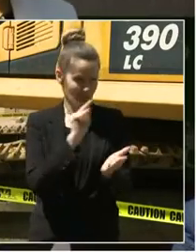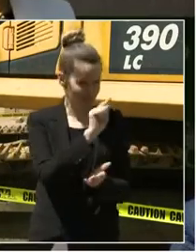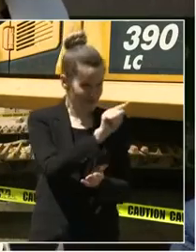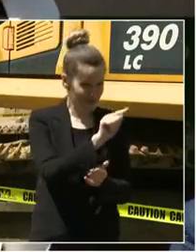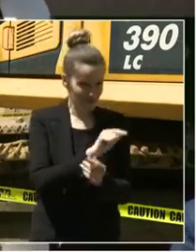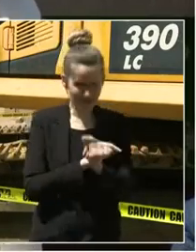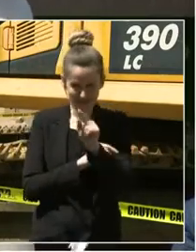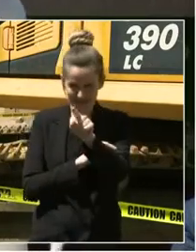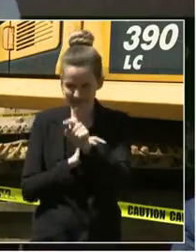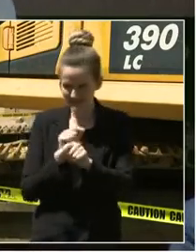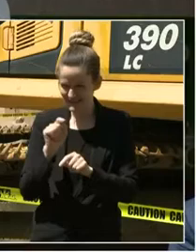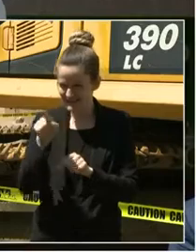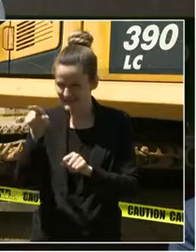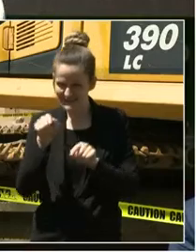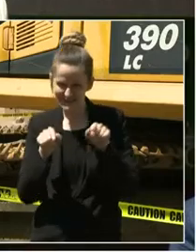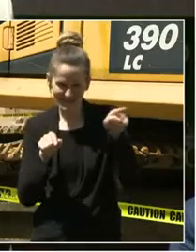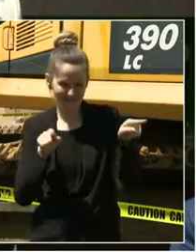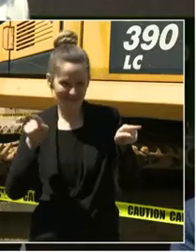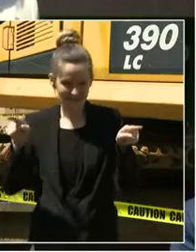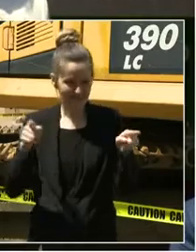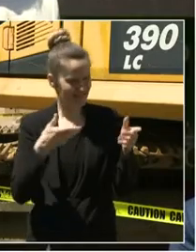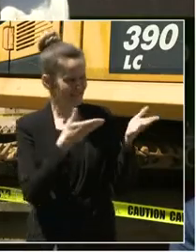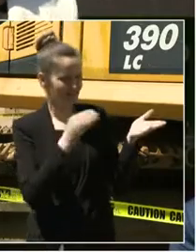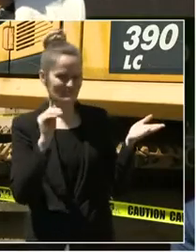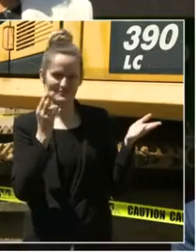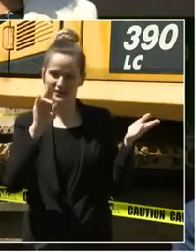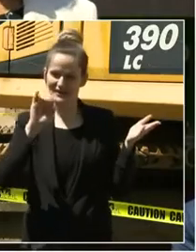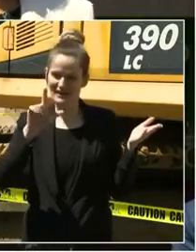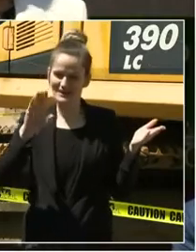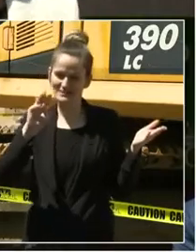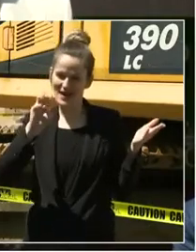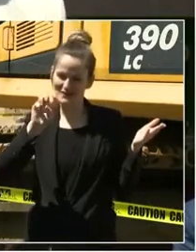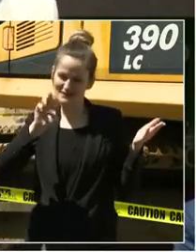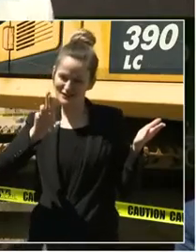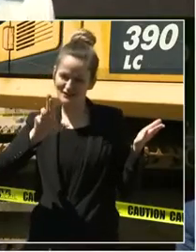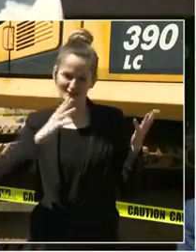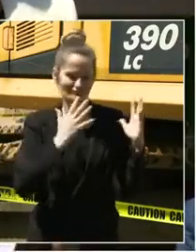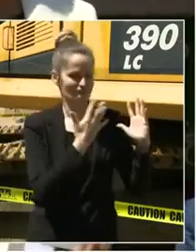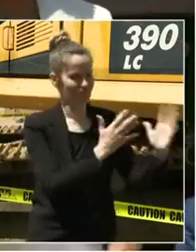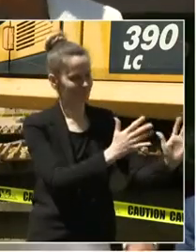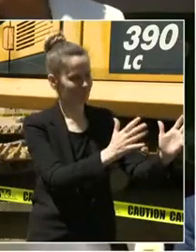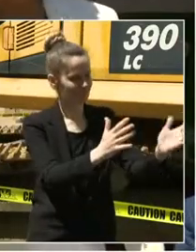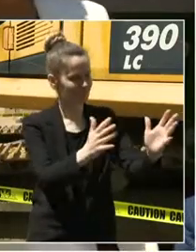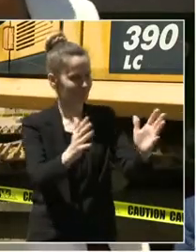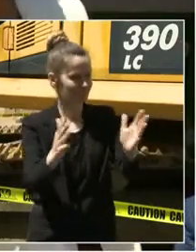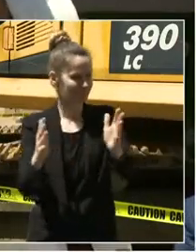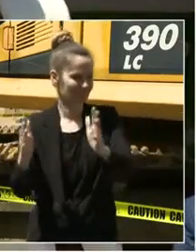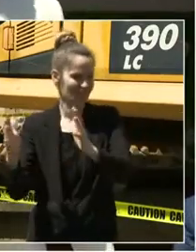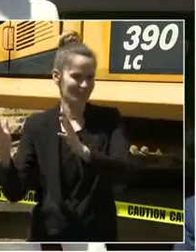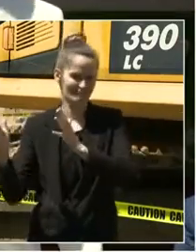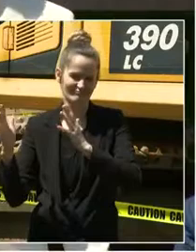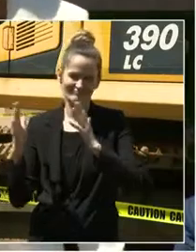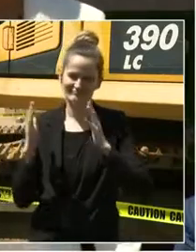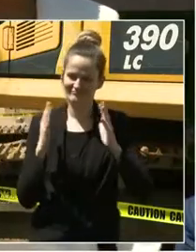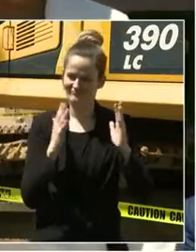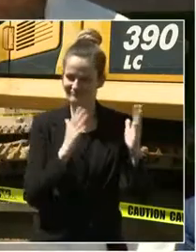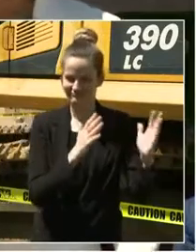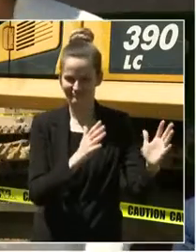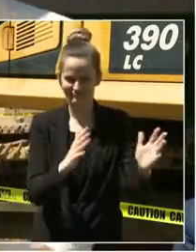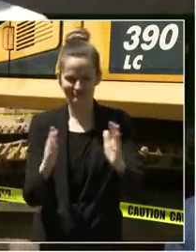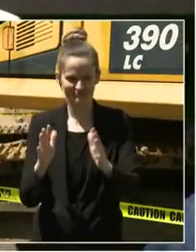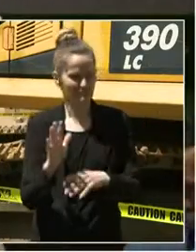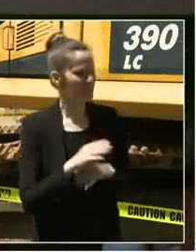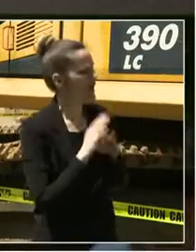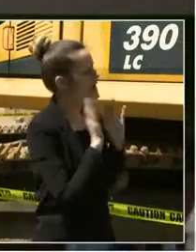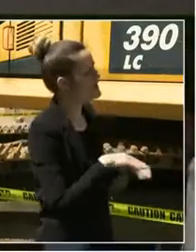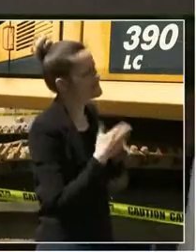the Mayor of D.C., Mayor Muriel Bowser. Thank you, man. All right. I like it.